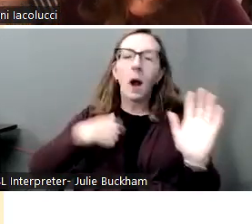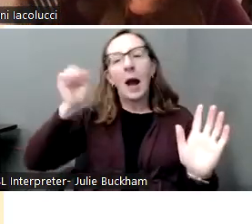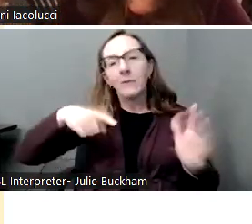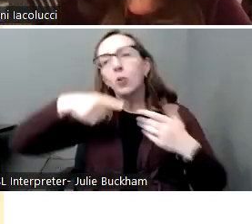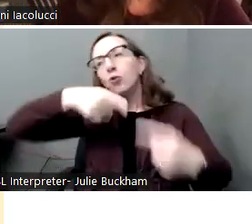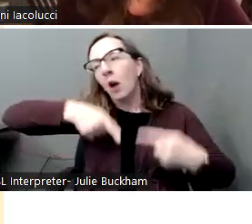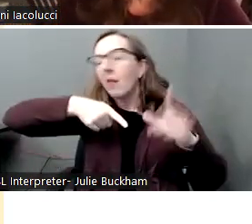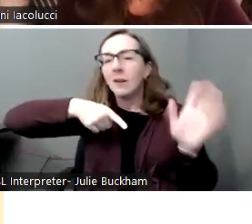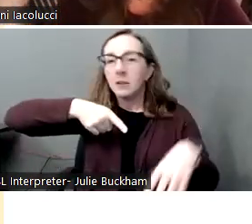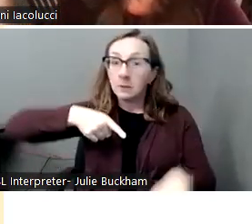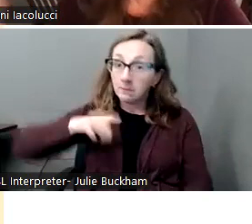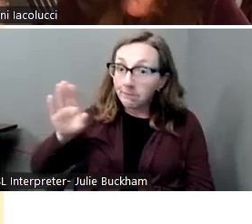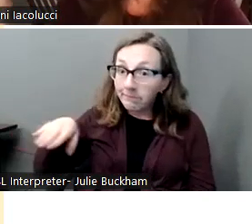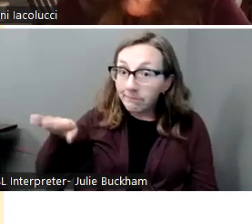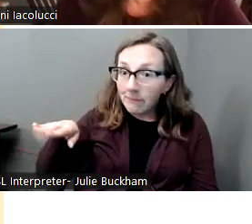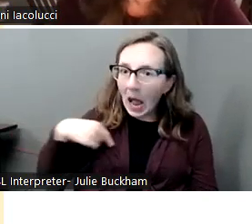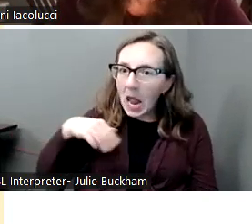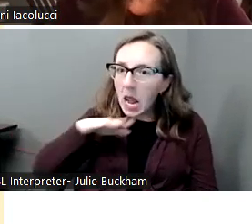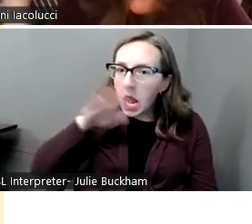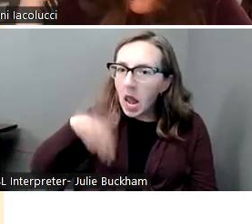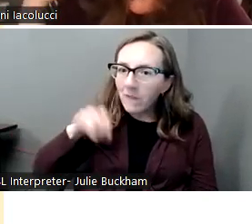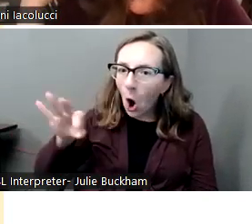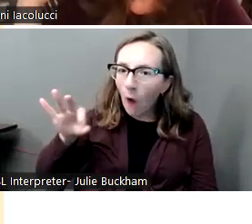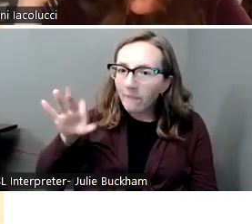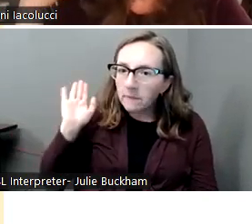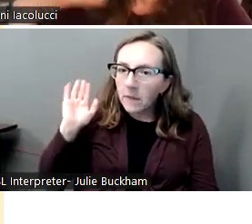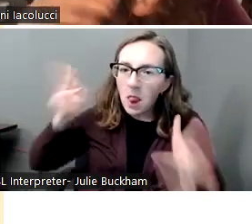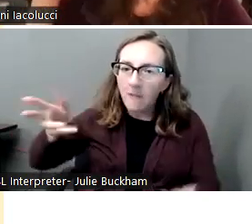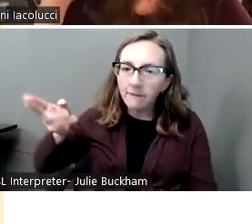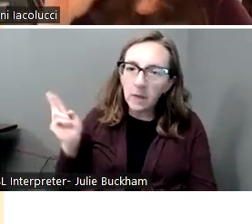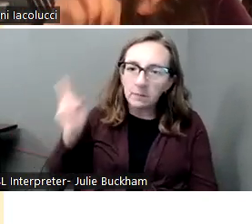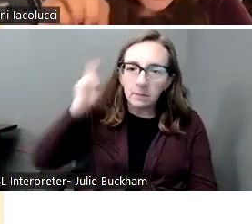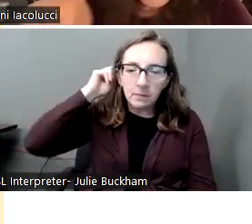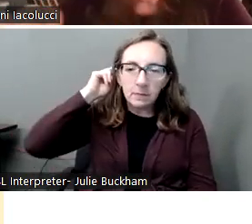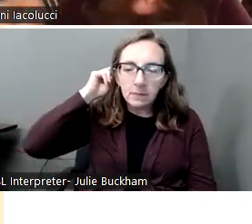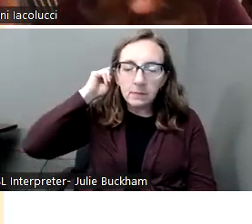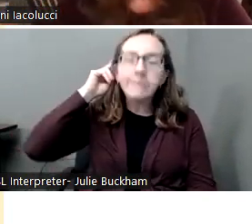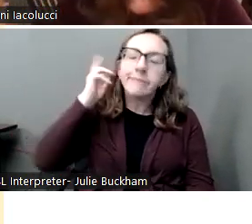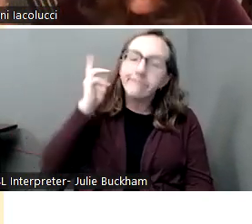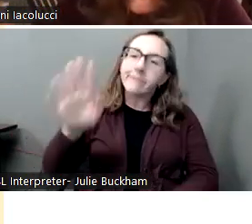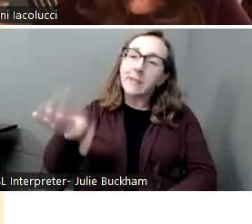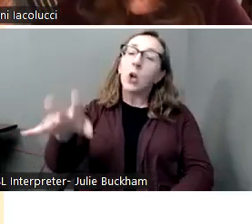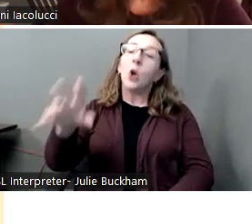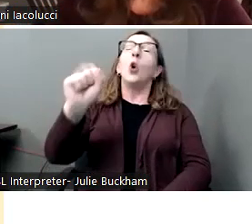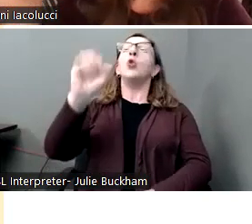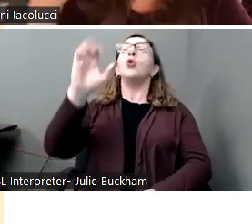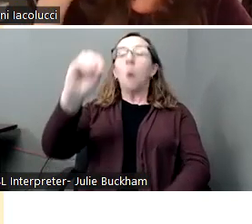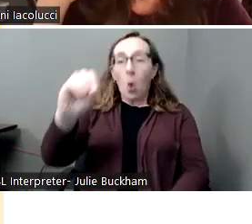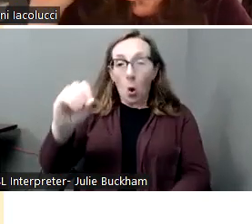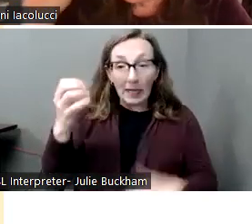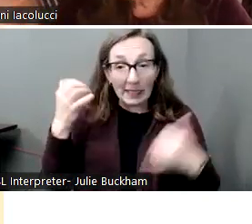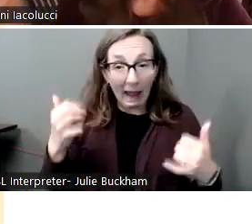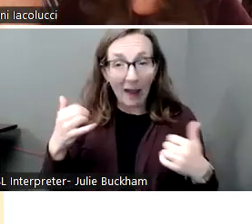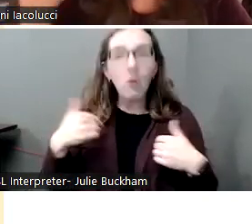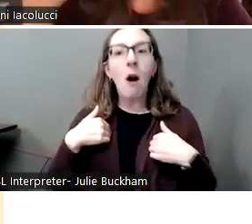struggle. P.S. I never took it off. And what gaining some of my hearing back has taught me is